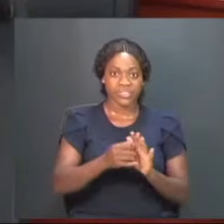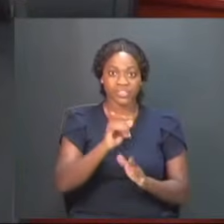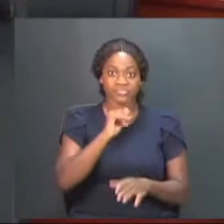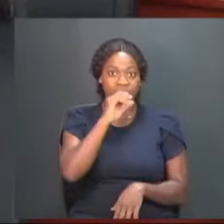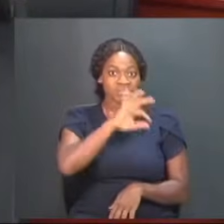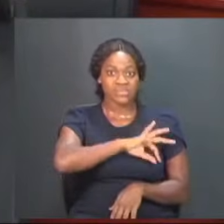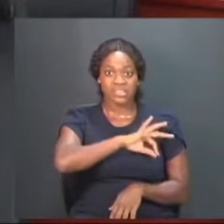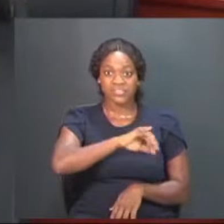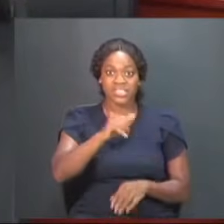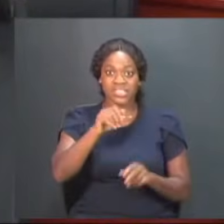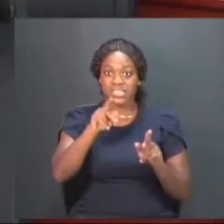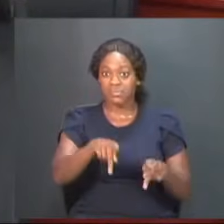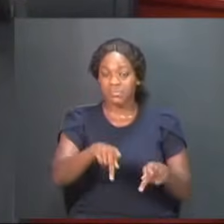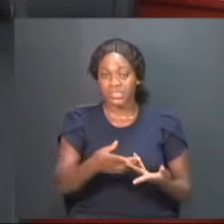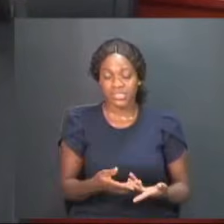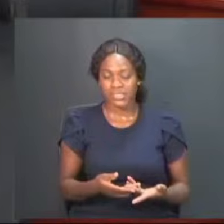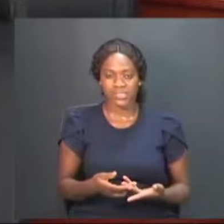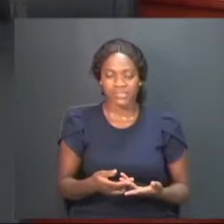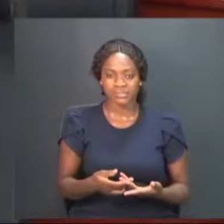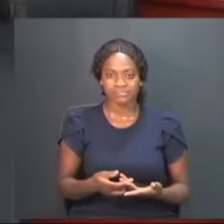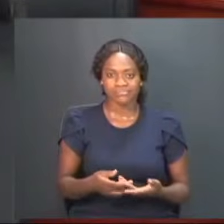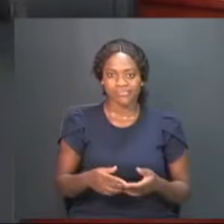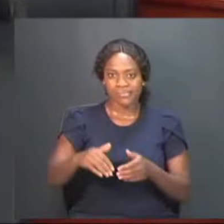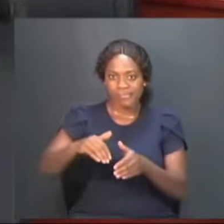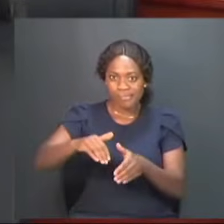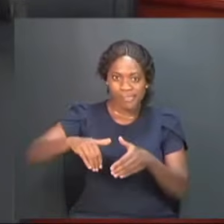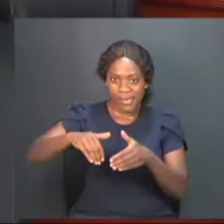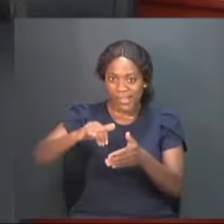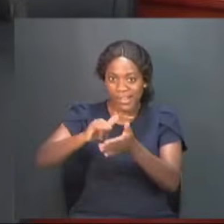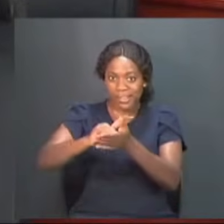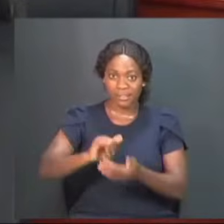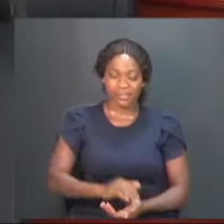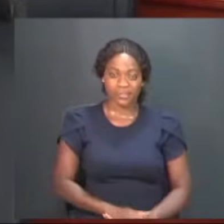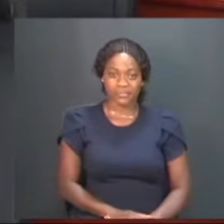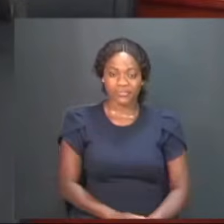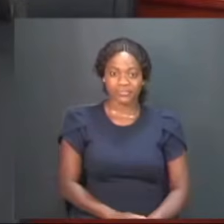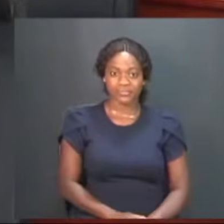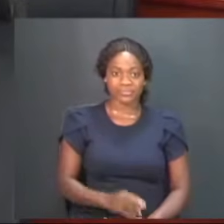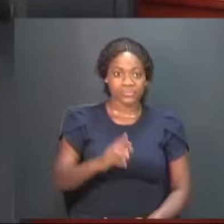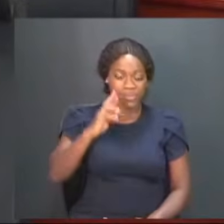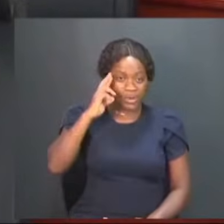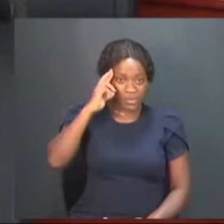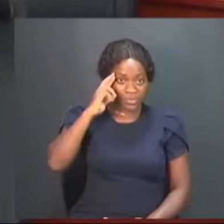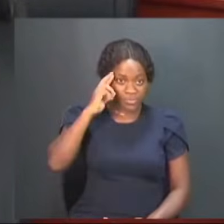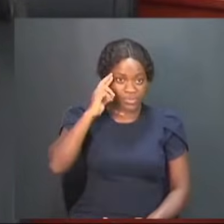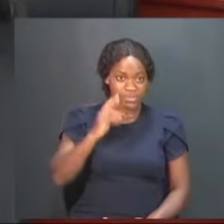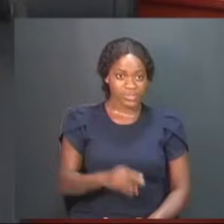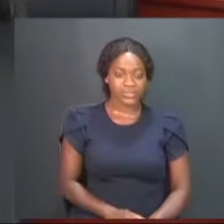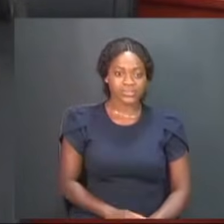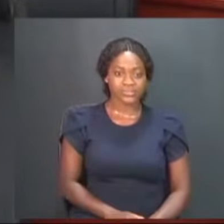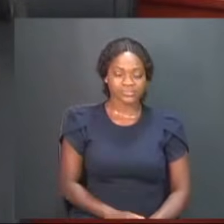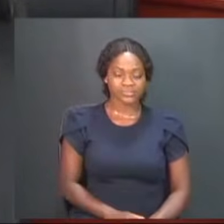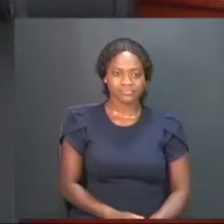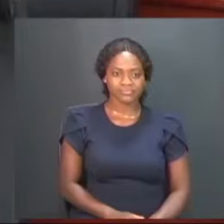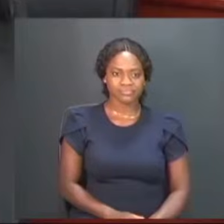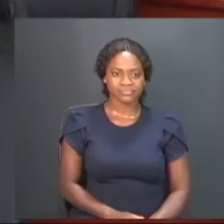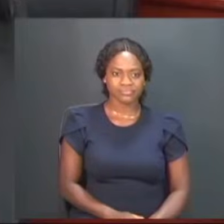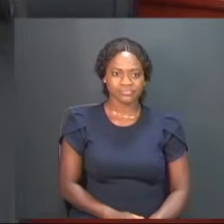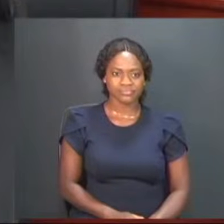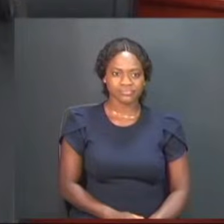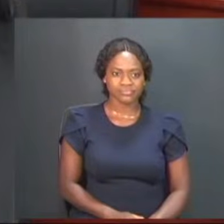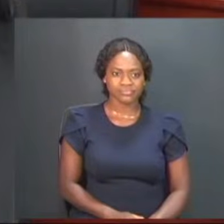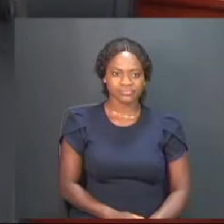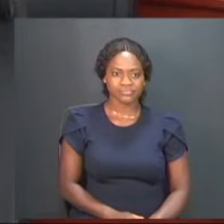invest in mining lithium in this country. And that is why there was a need